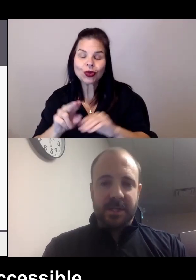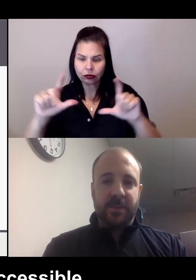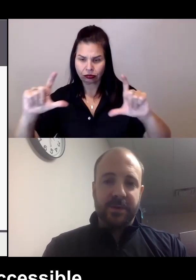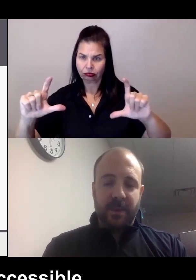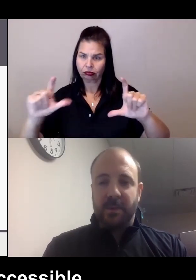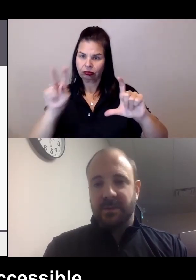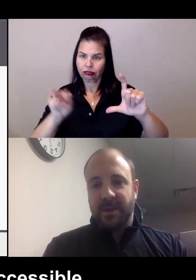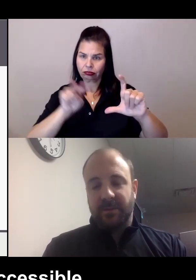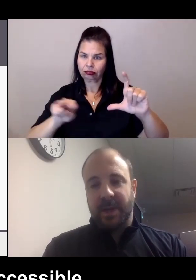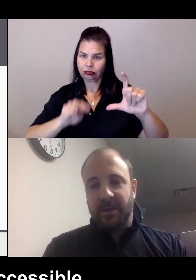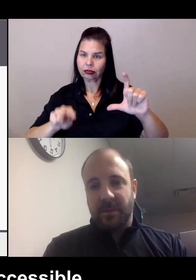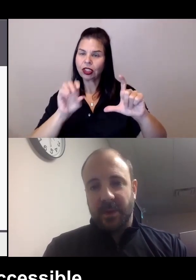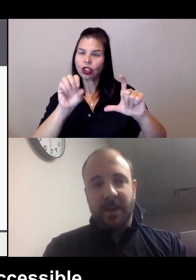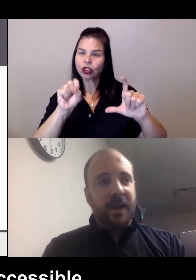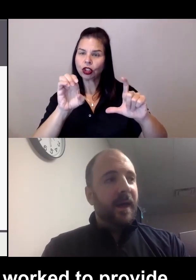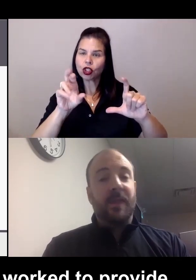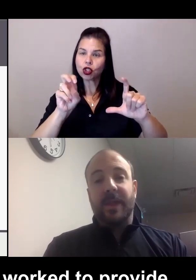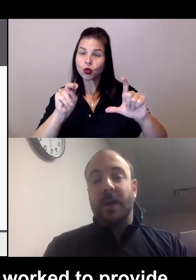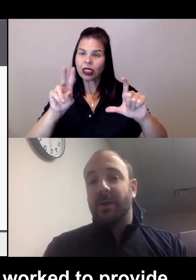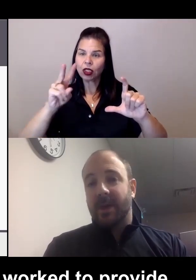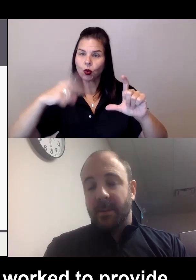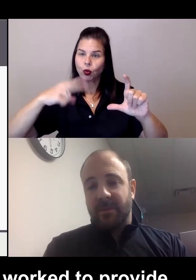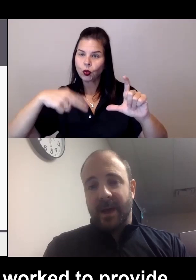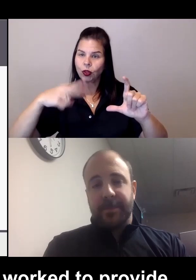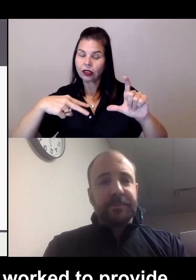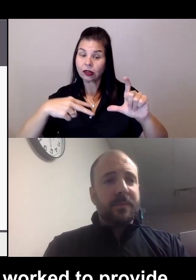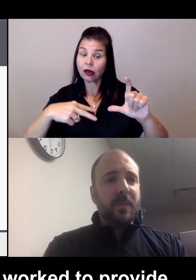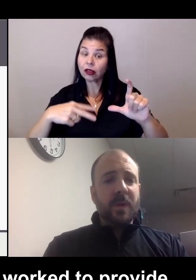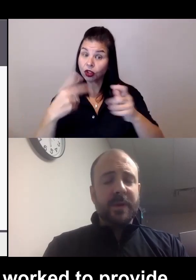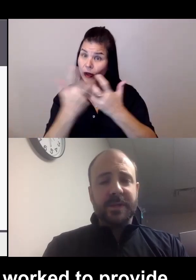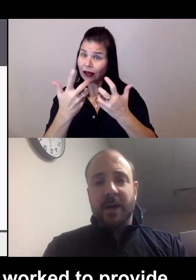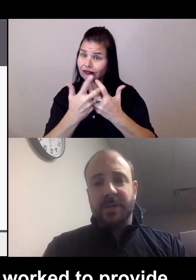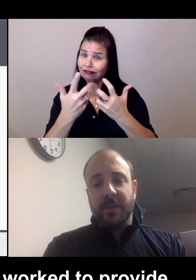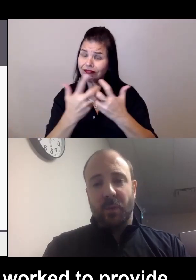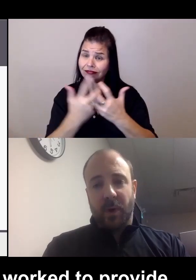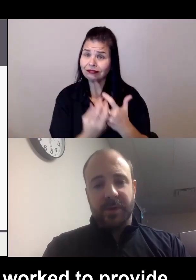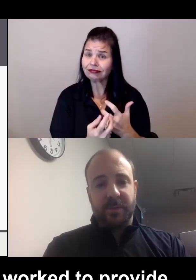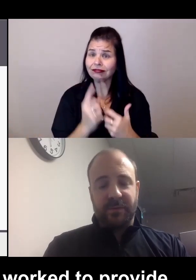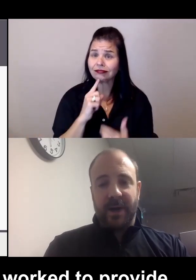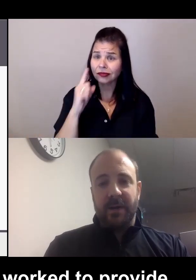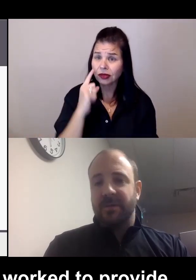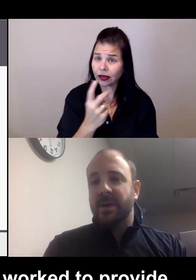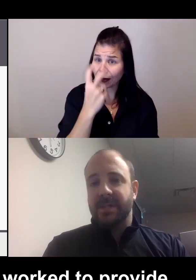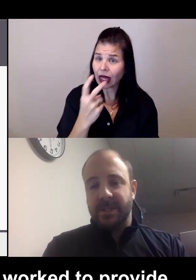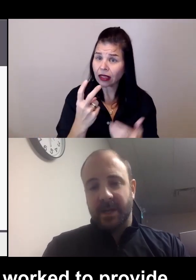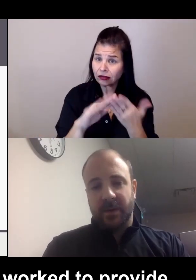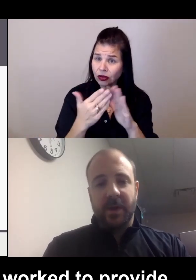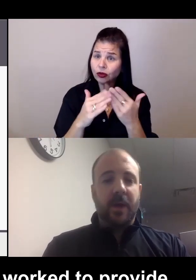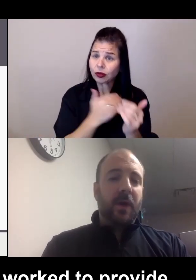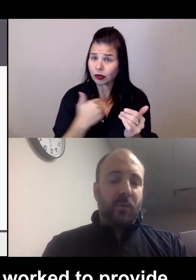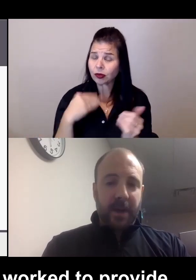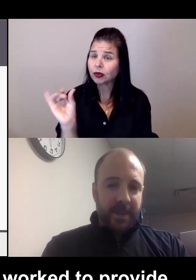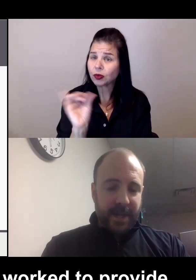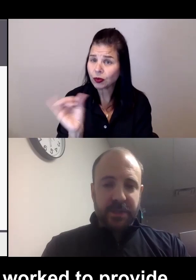fully accessible to members of the deafblind community. And then on top of that, the entire team worked to provide very